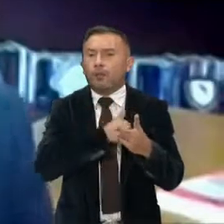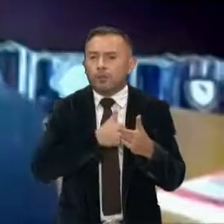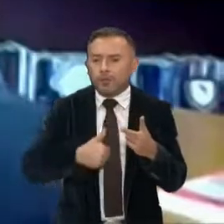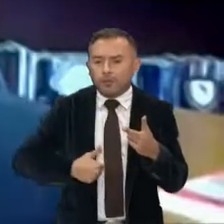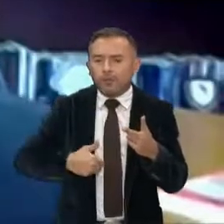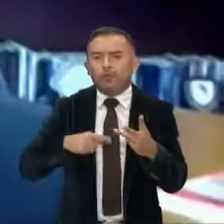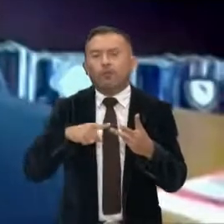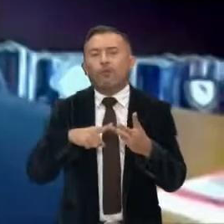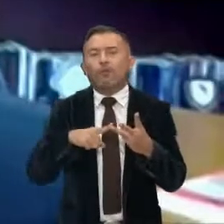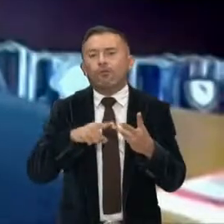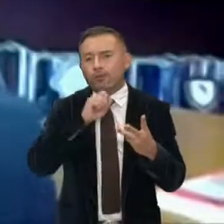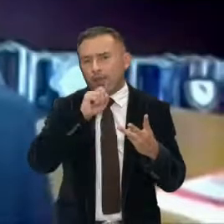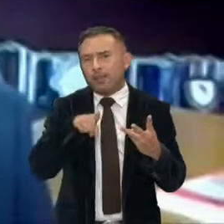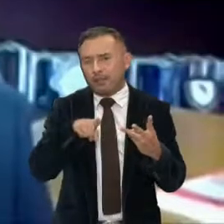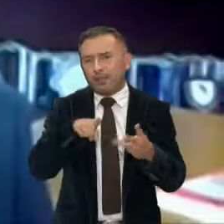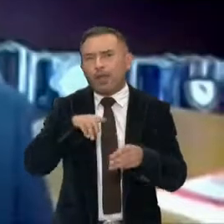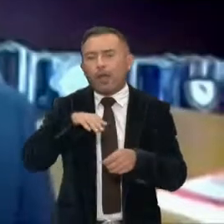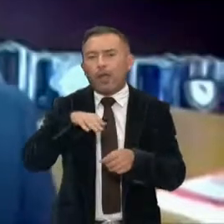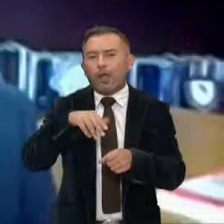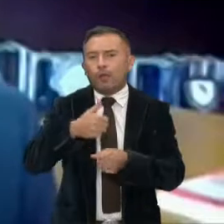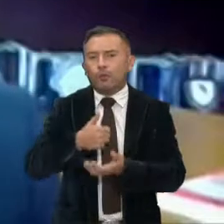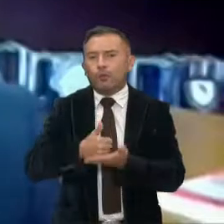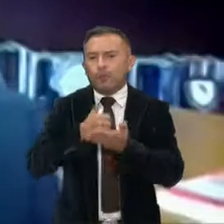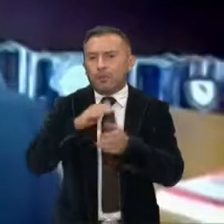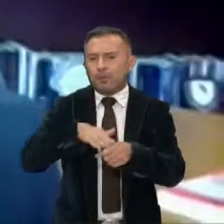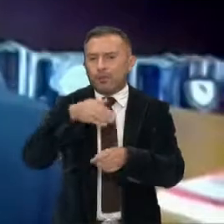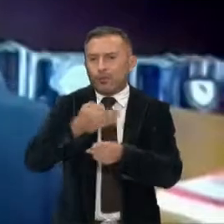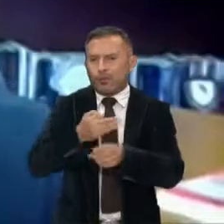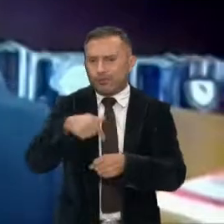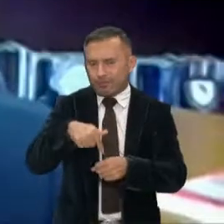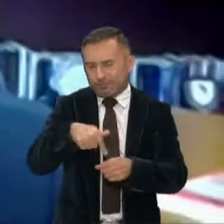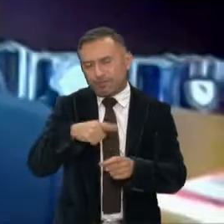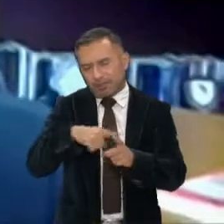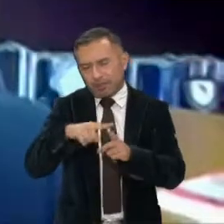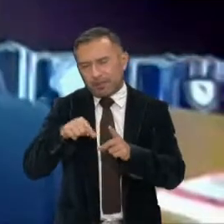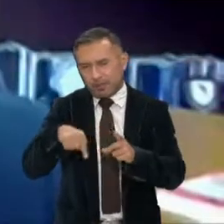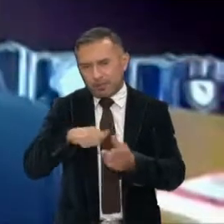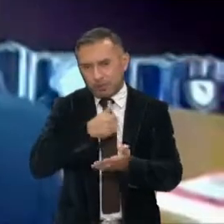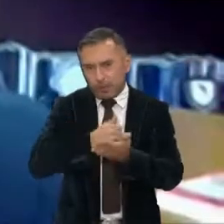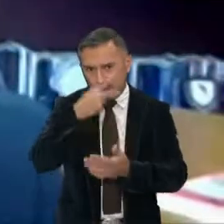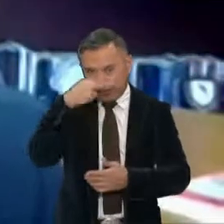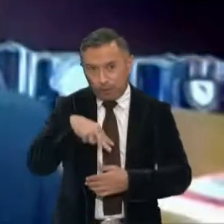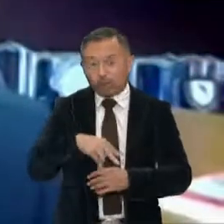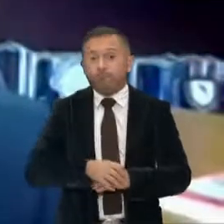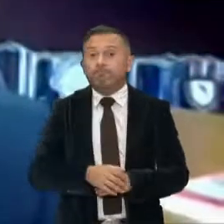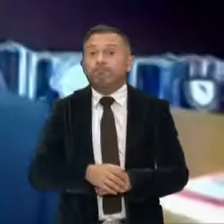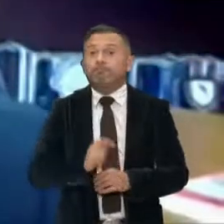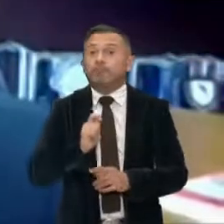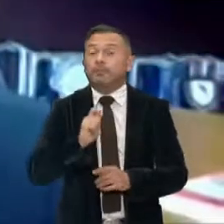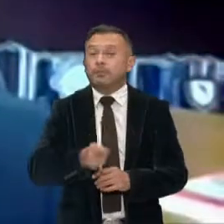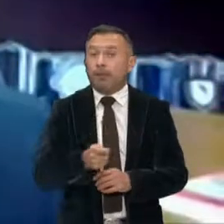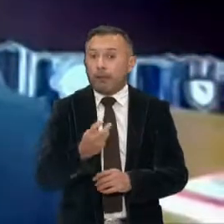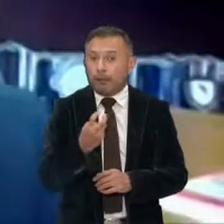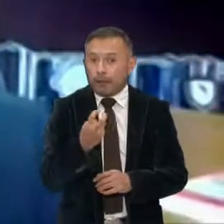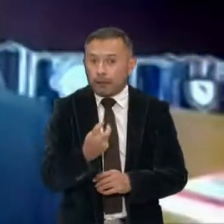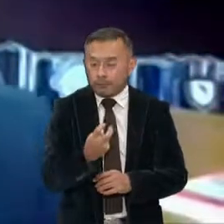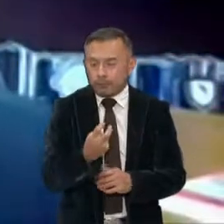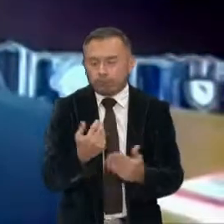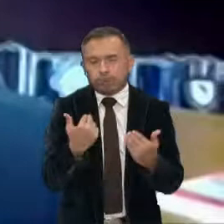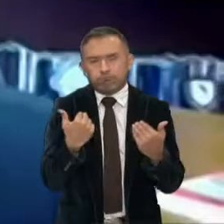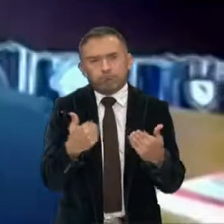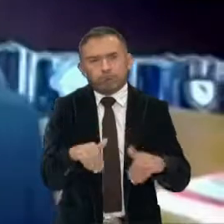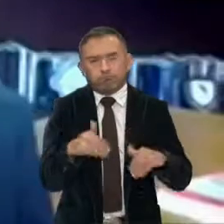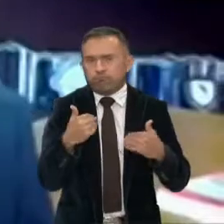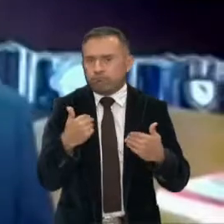federal charges, and many other positions in Mexico City. So taking into